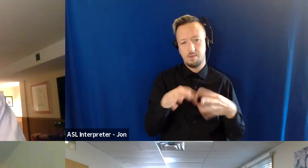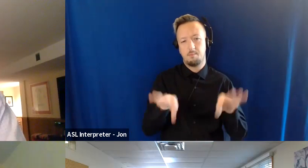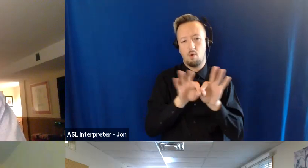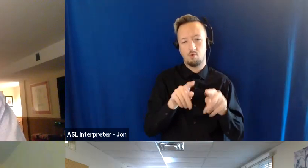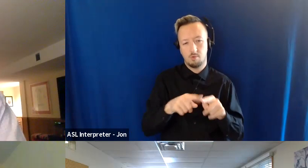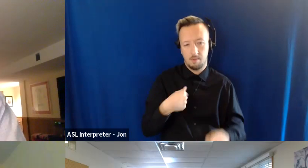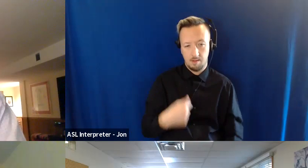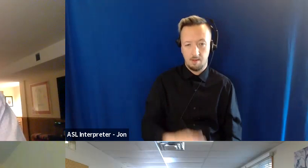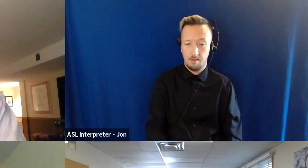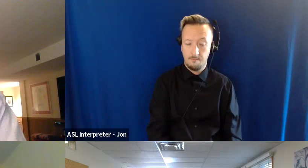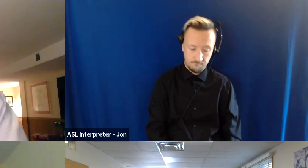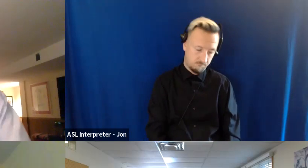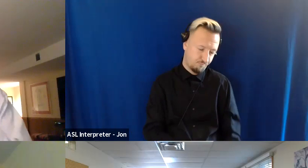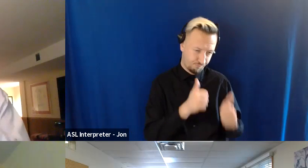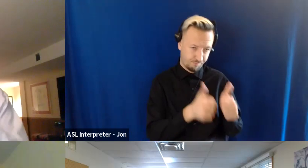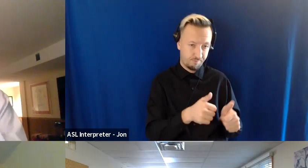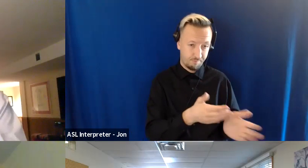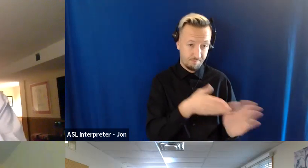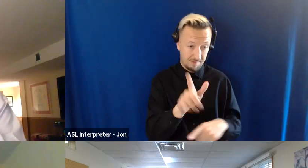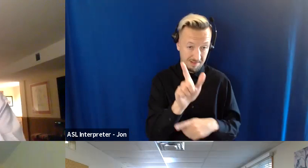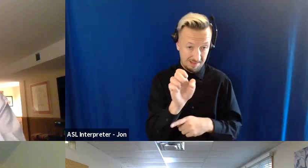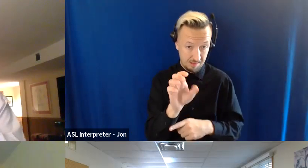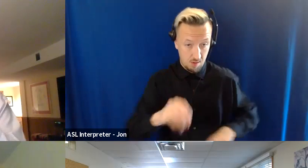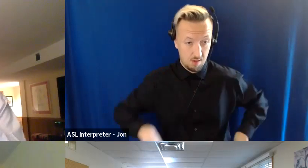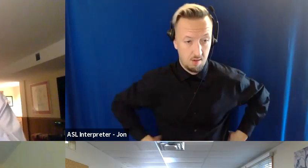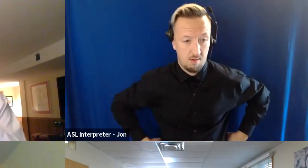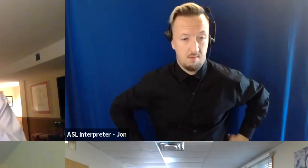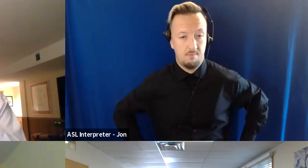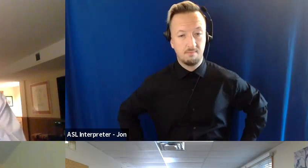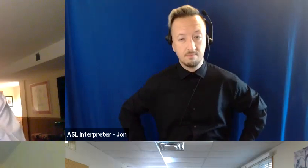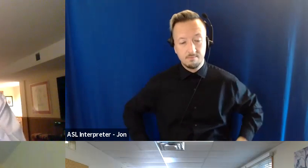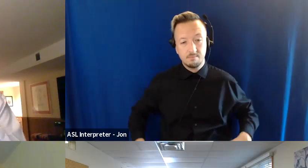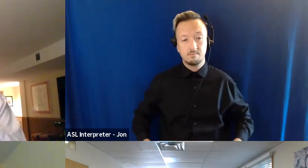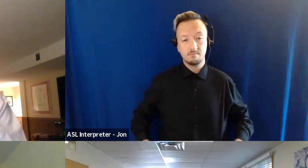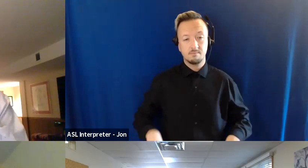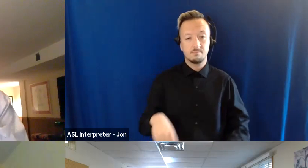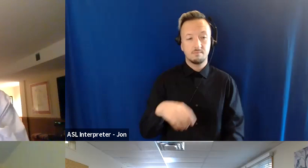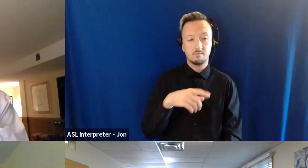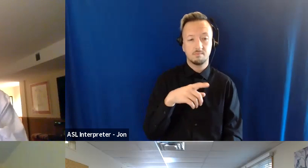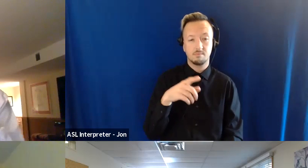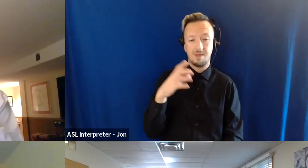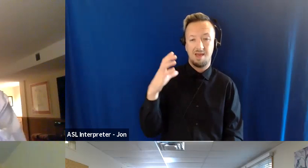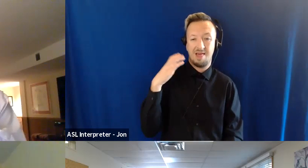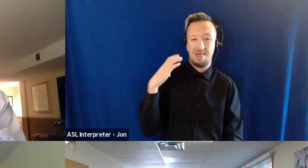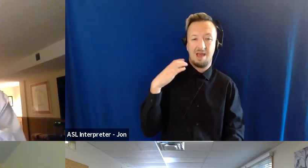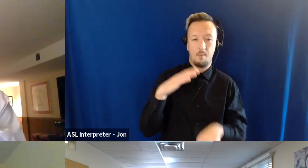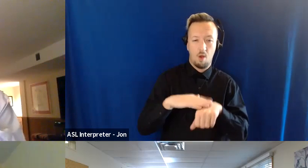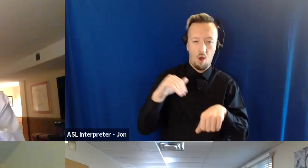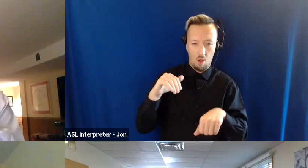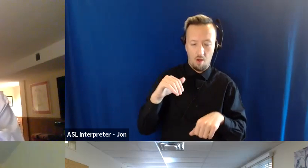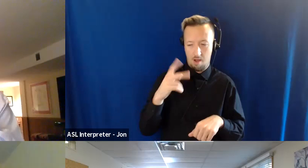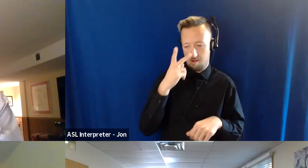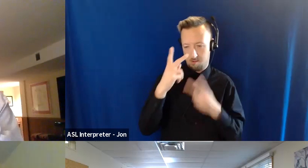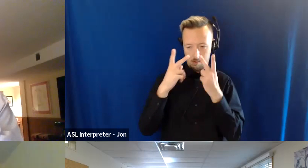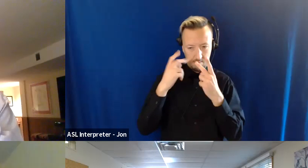mind. Excellent. Leo? The biggest one that stands out for me would be the Capitol crawl. I saw a whole bunch